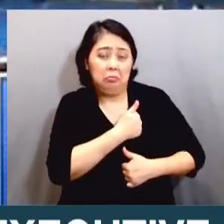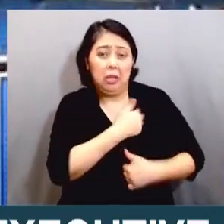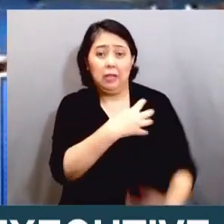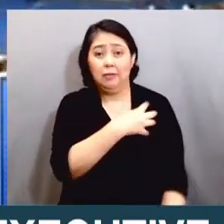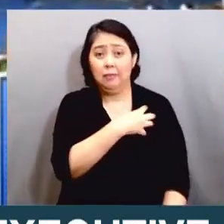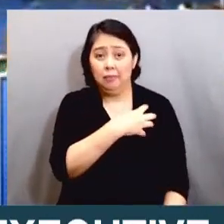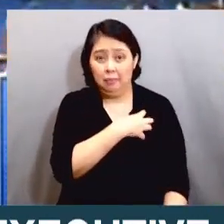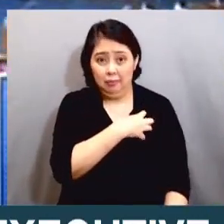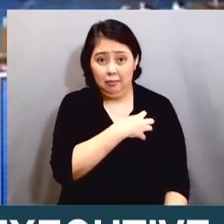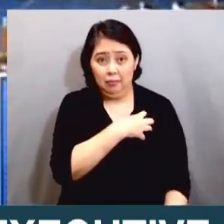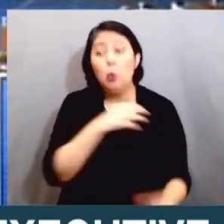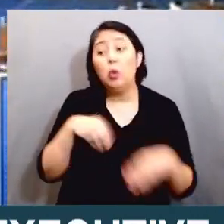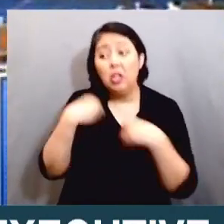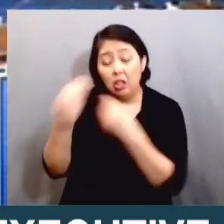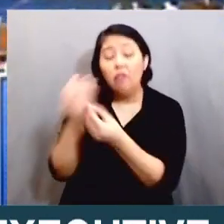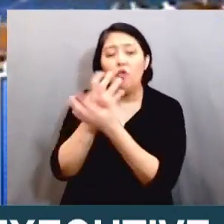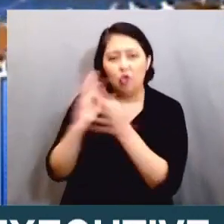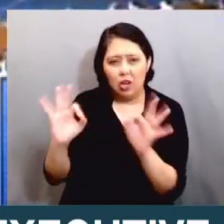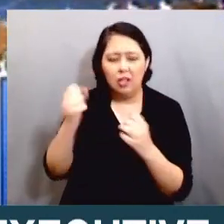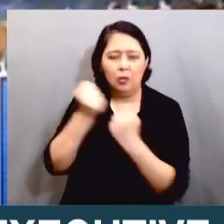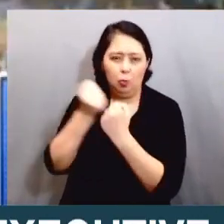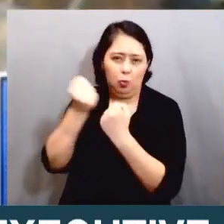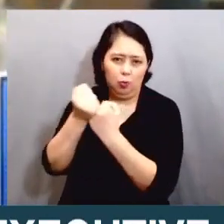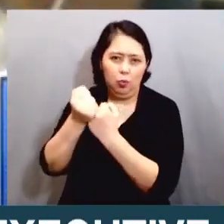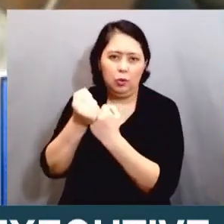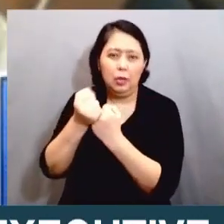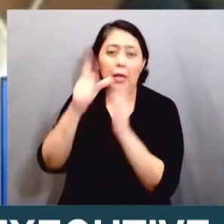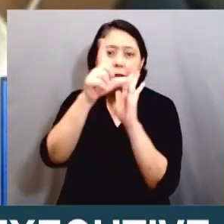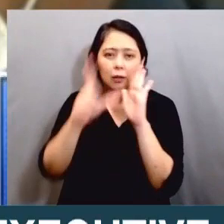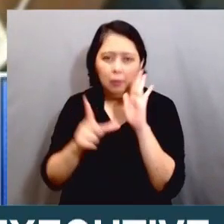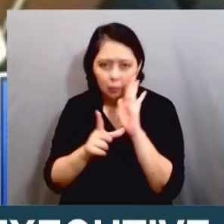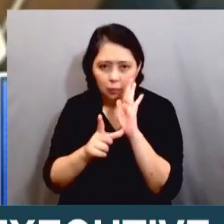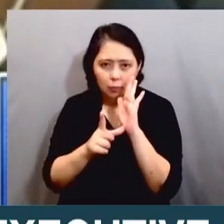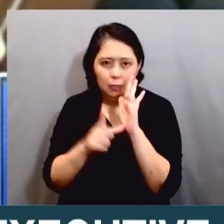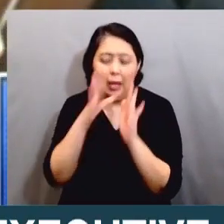The continuous upgrading of our